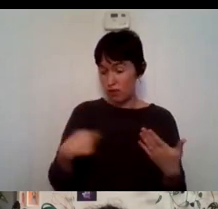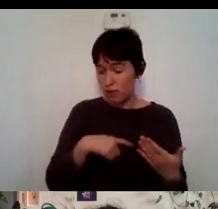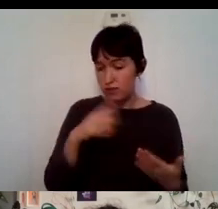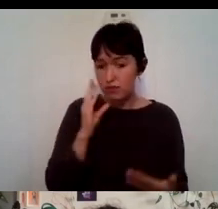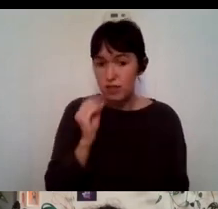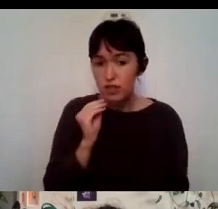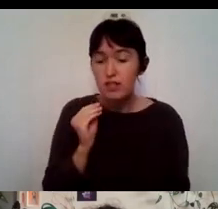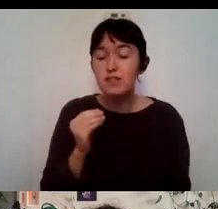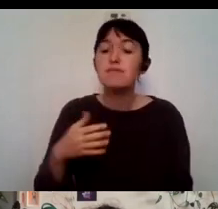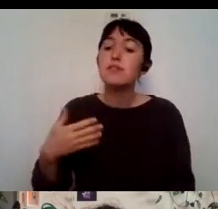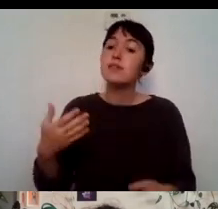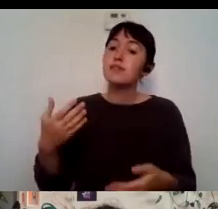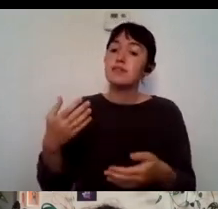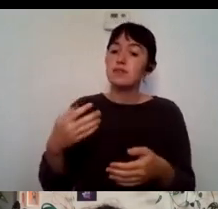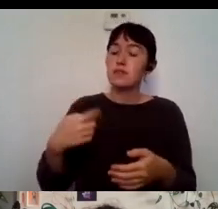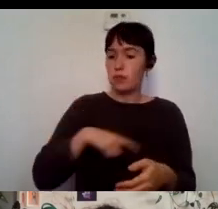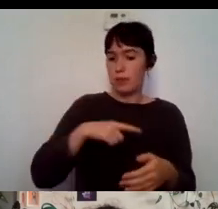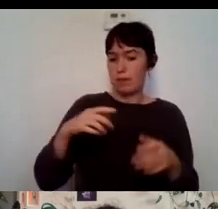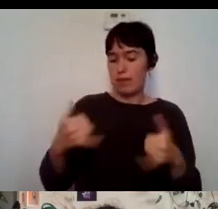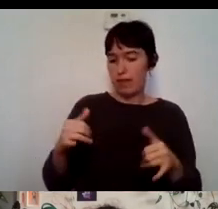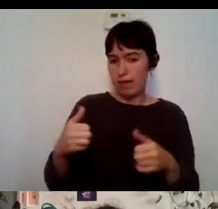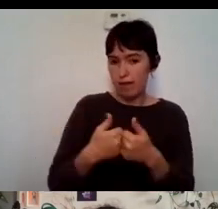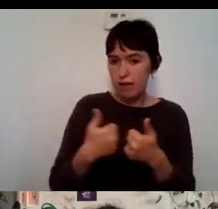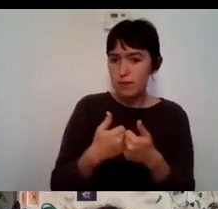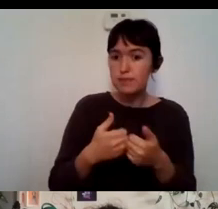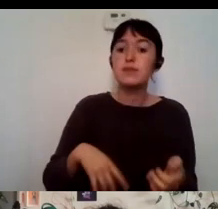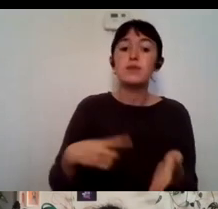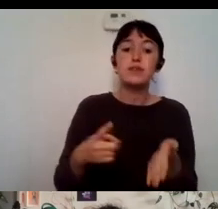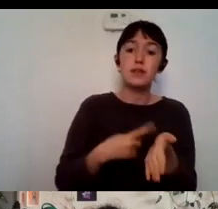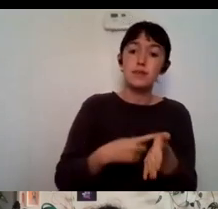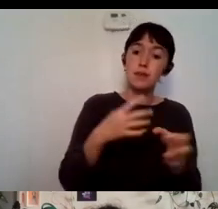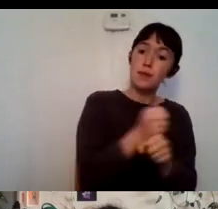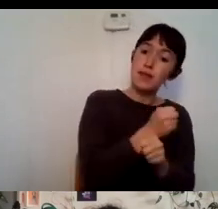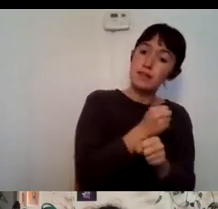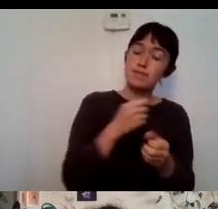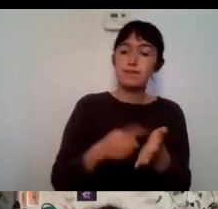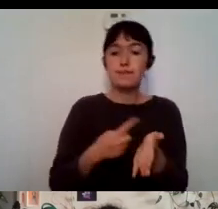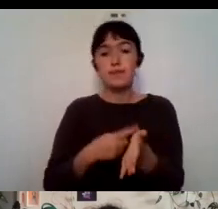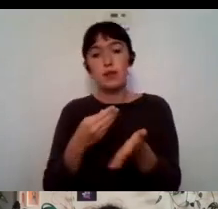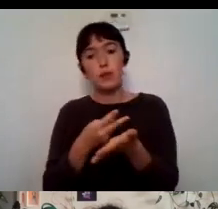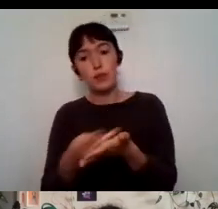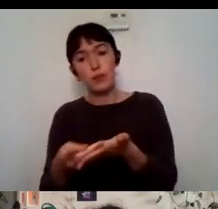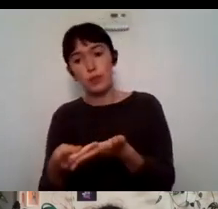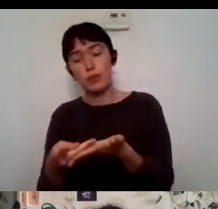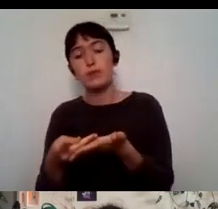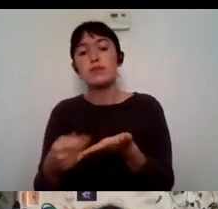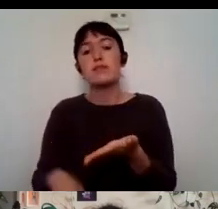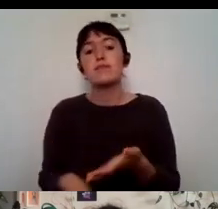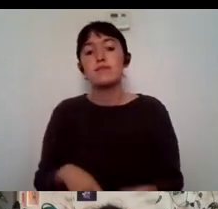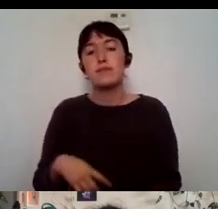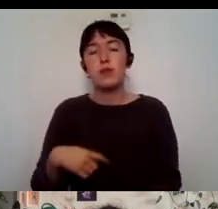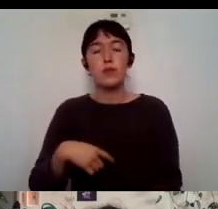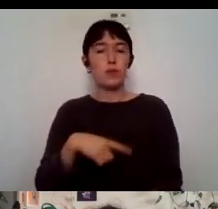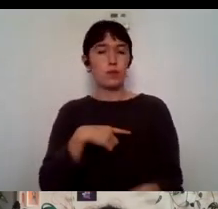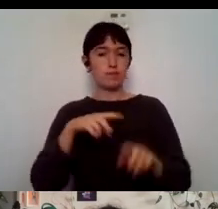we are victorious and sometimes we are the loser. And we want to know how the brain is